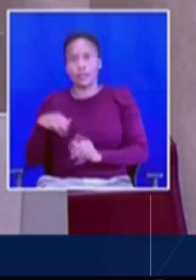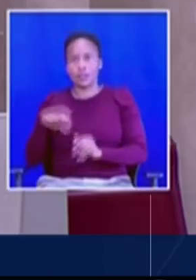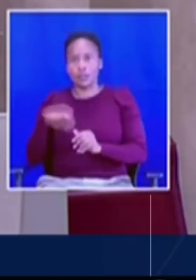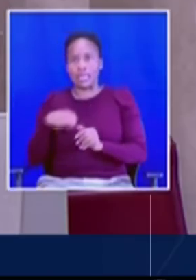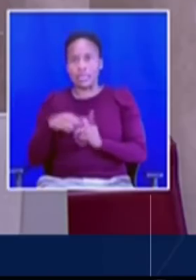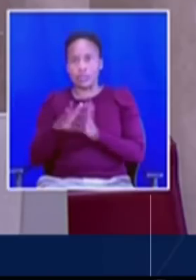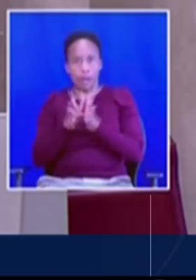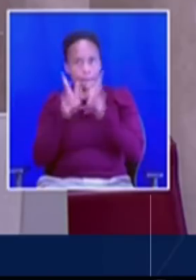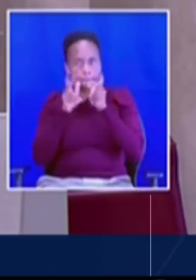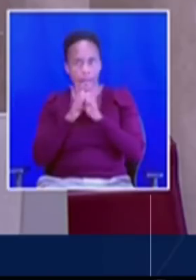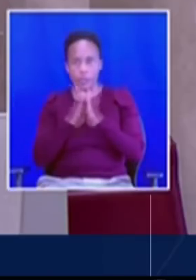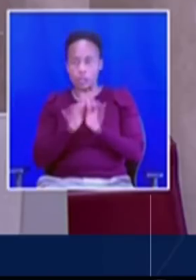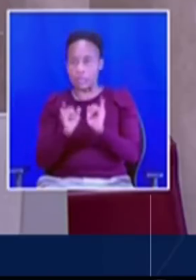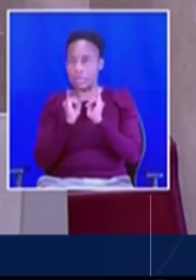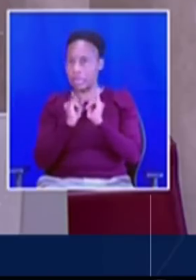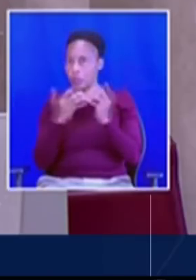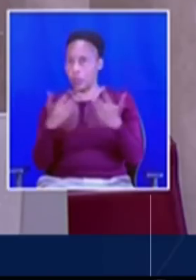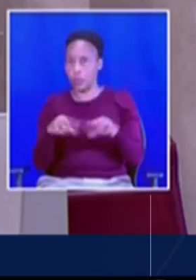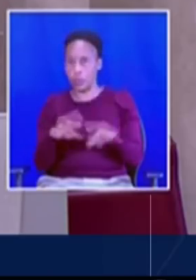why we went through that